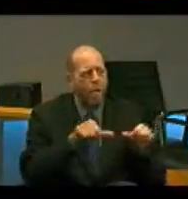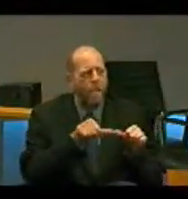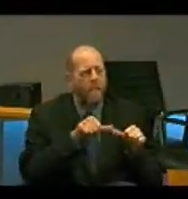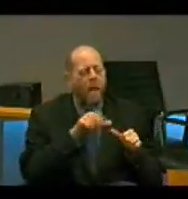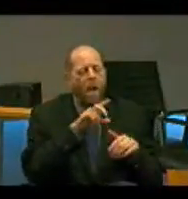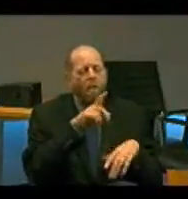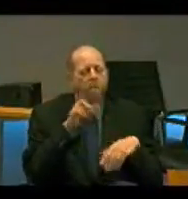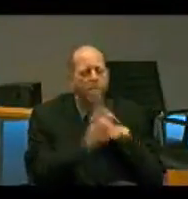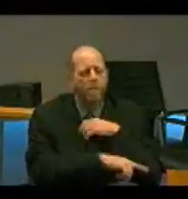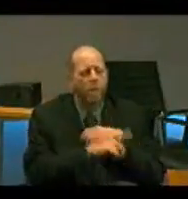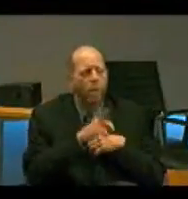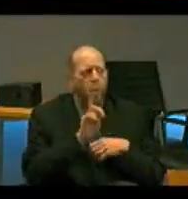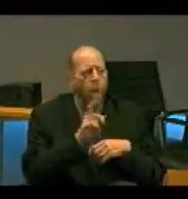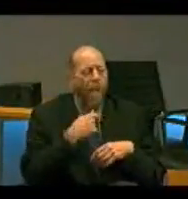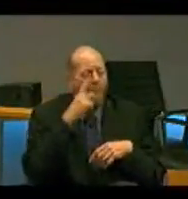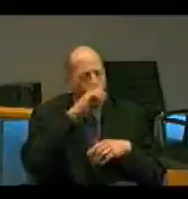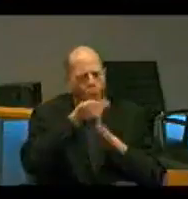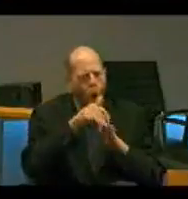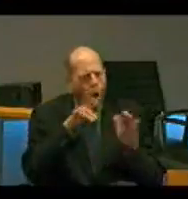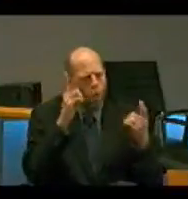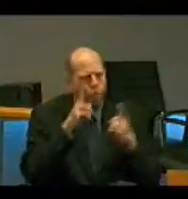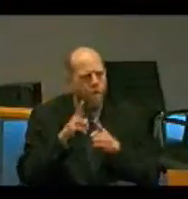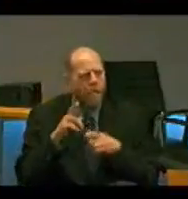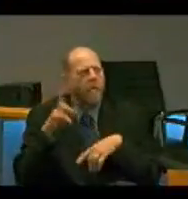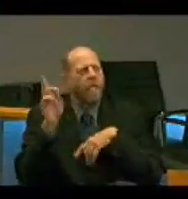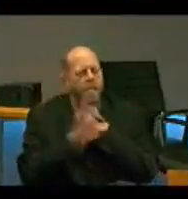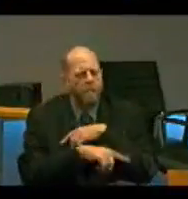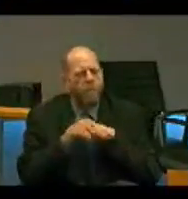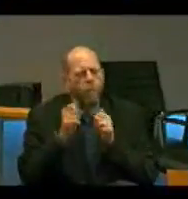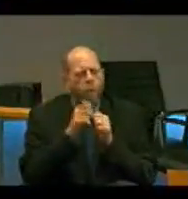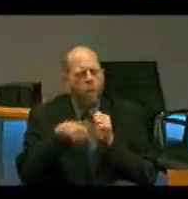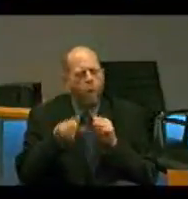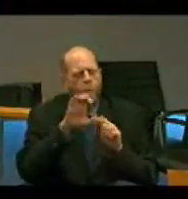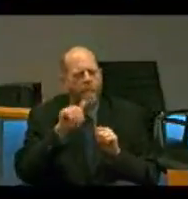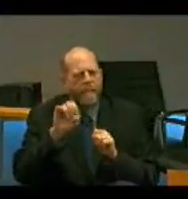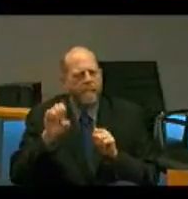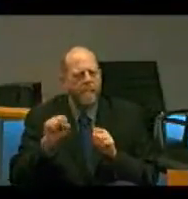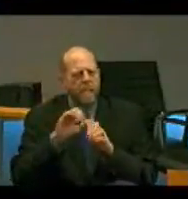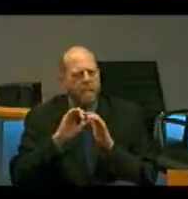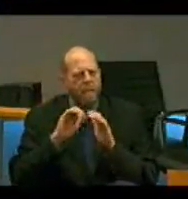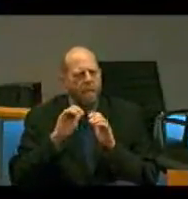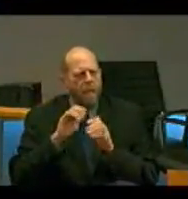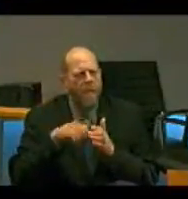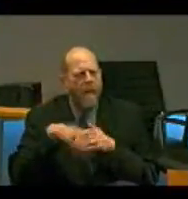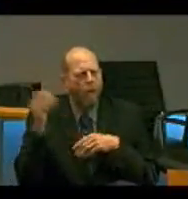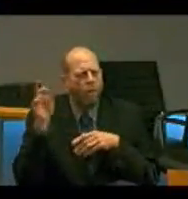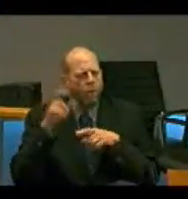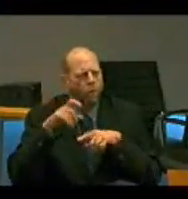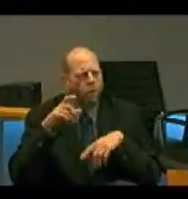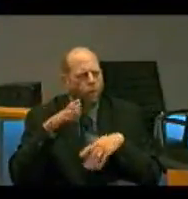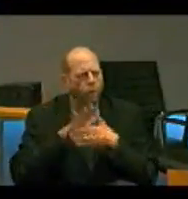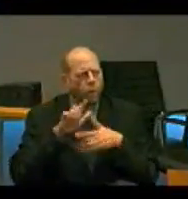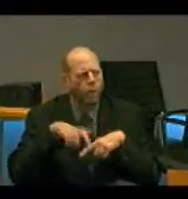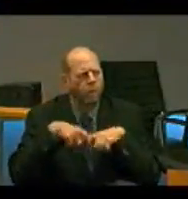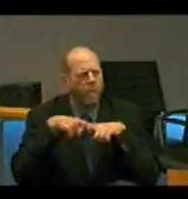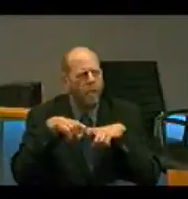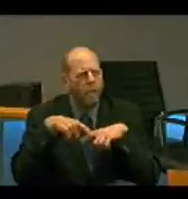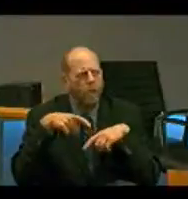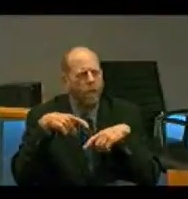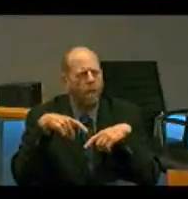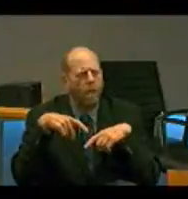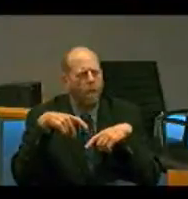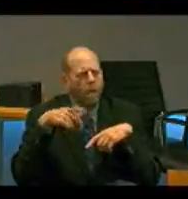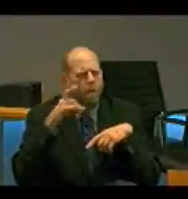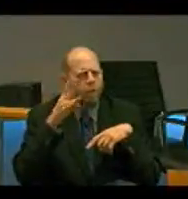of discipline where I think we would all agree that, discipline in those cases, particularly in out-of-school suspension, seems, egregious. A child coming